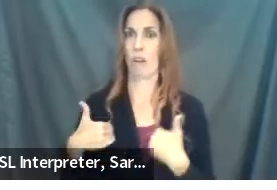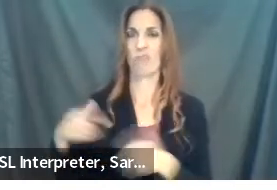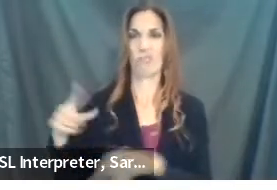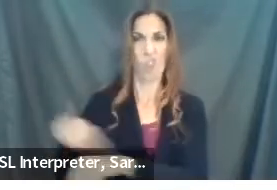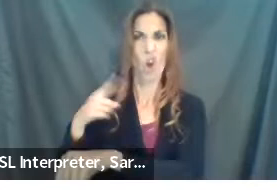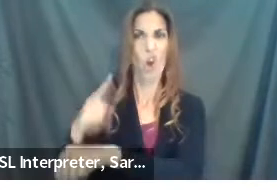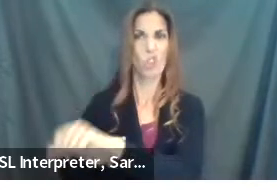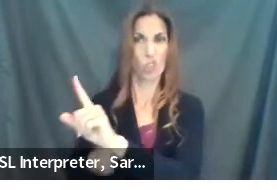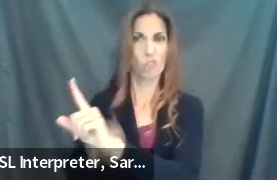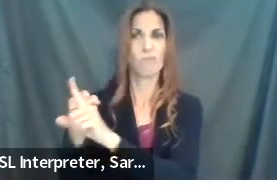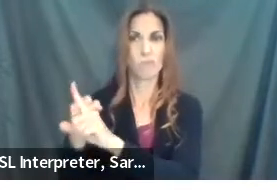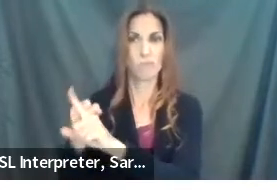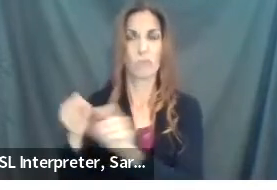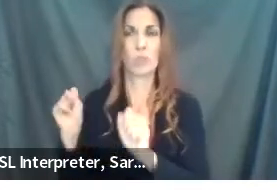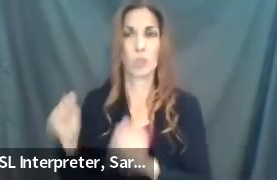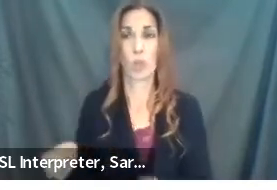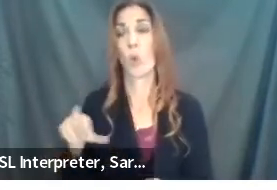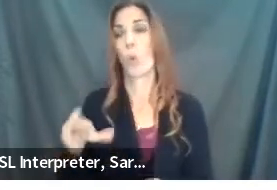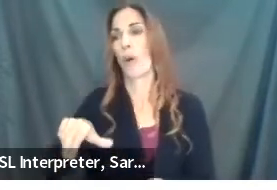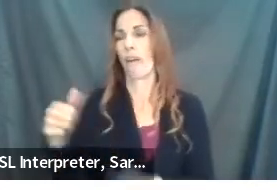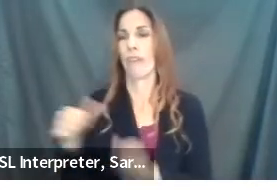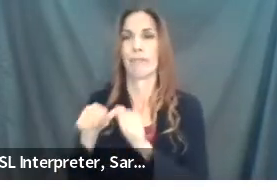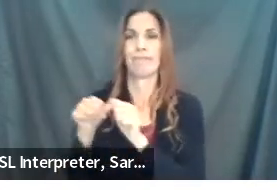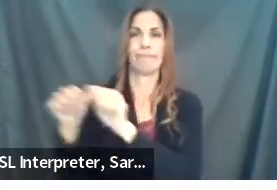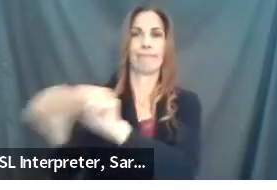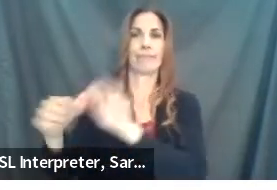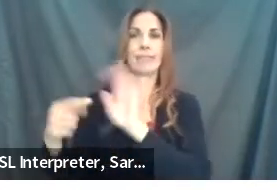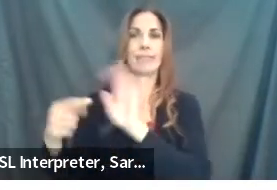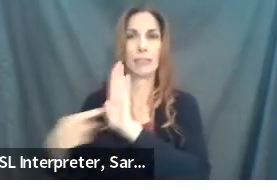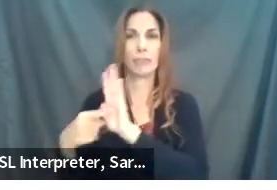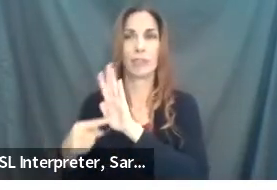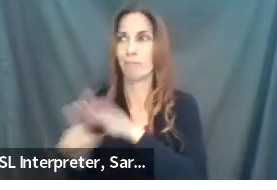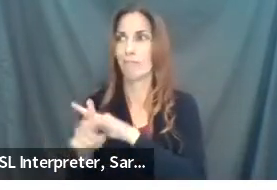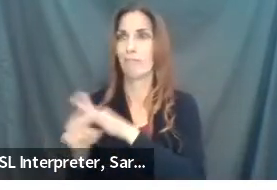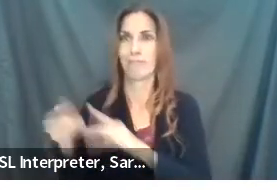and or other long-lasting symptoms.